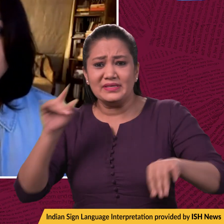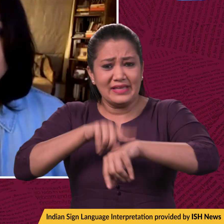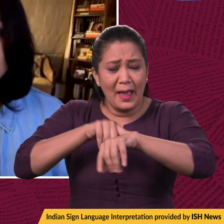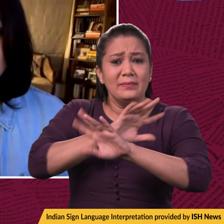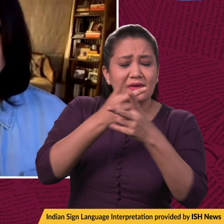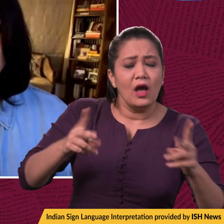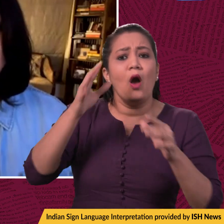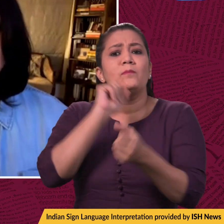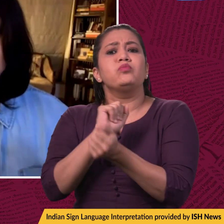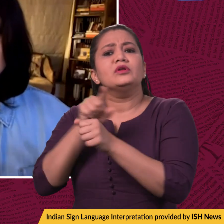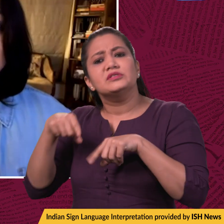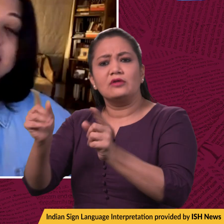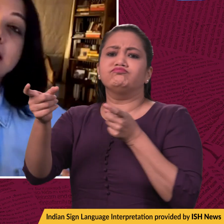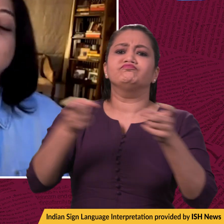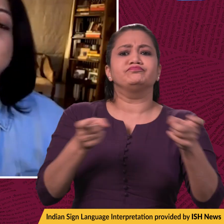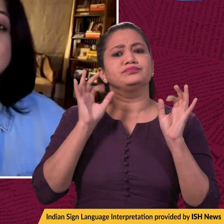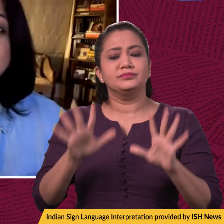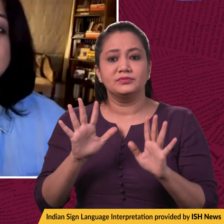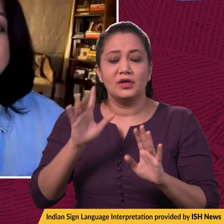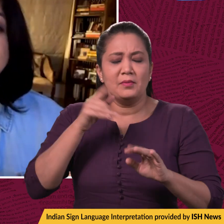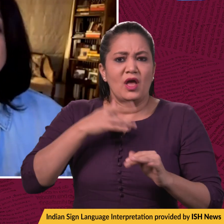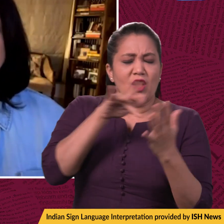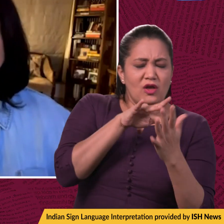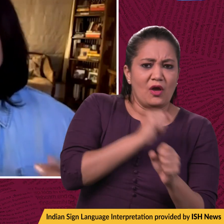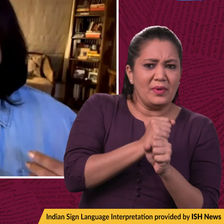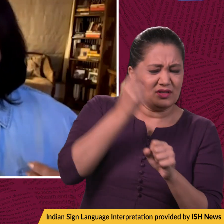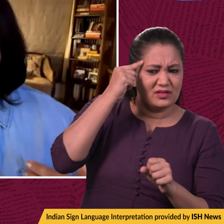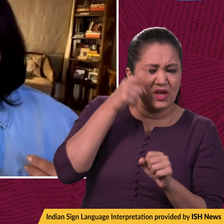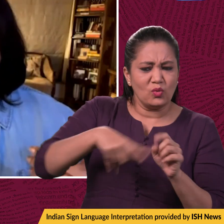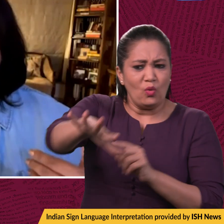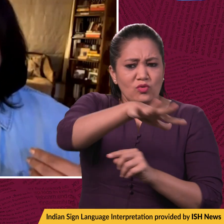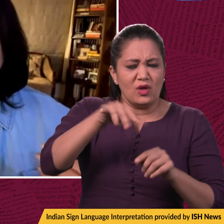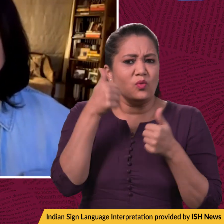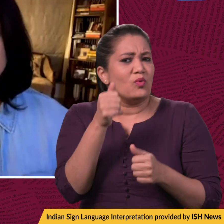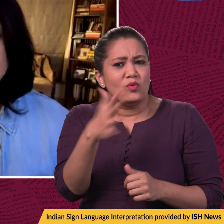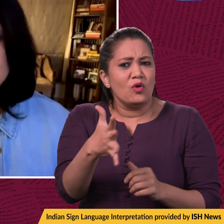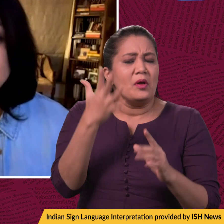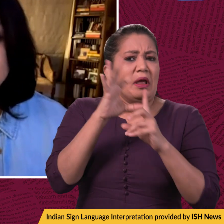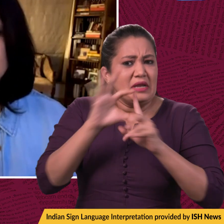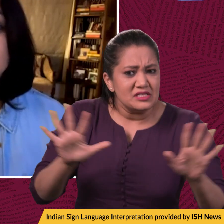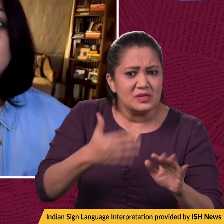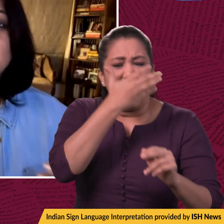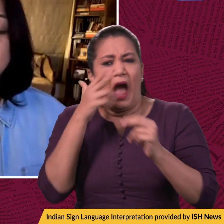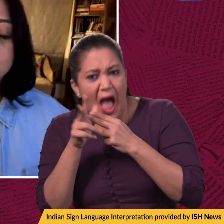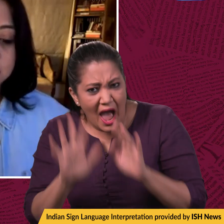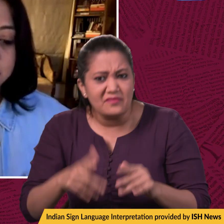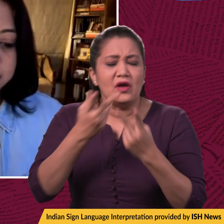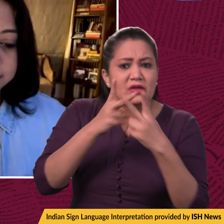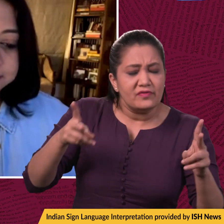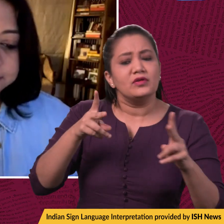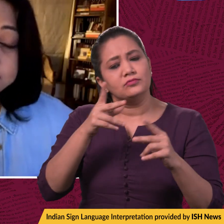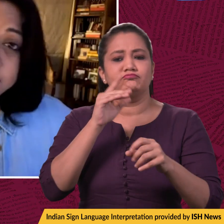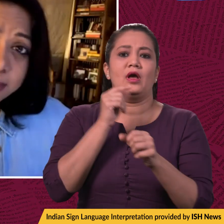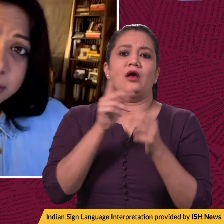and order in any situation, unless the government, for whatever reason, believes that the law and order is very sensitive, in which case the army is brought